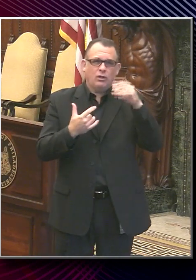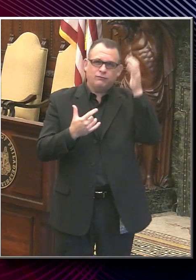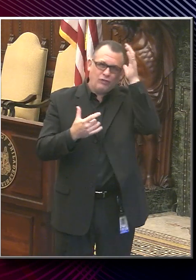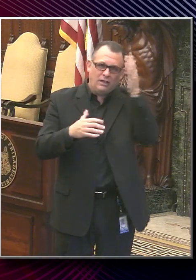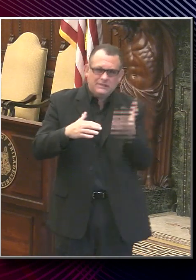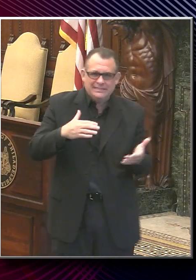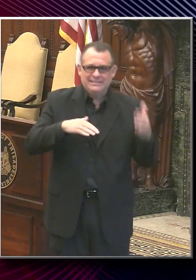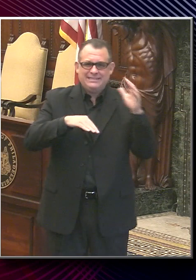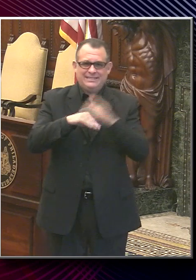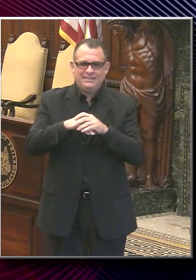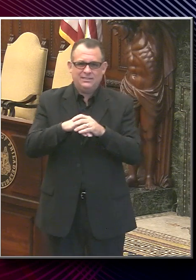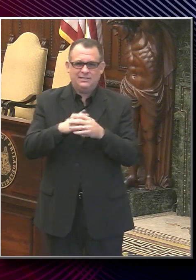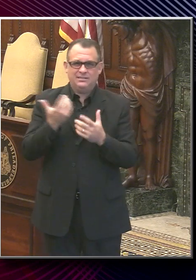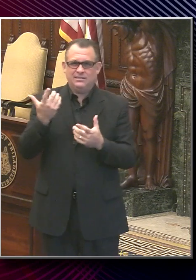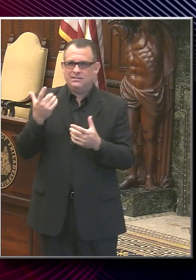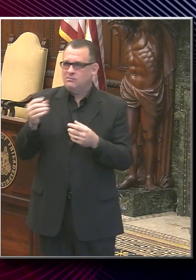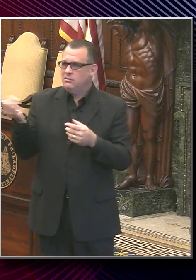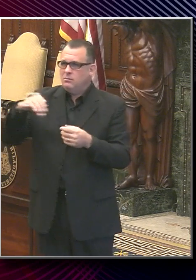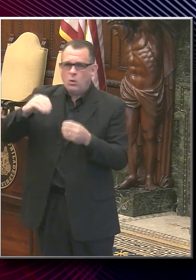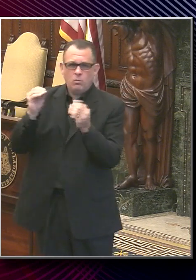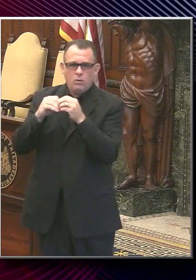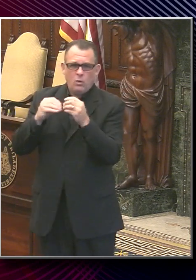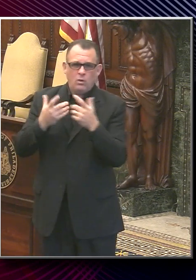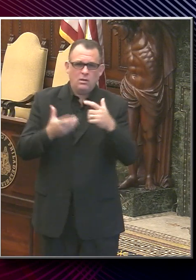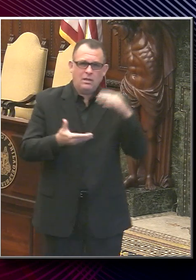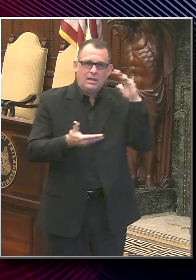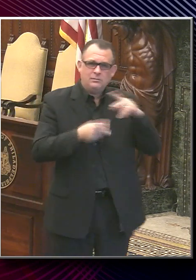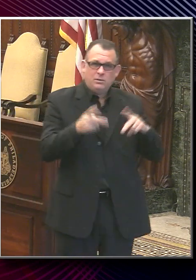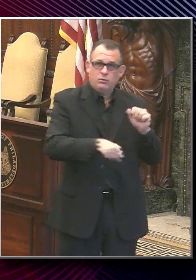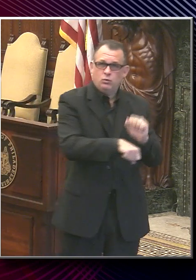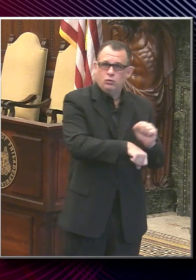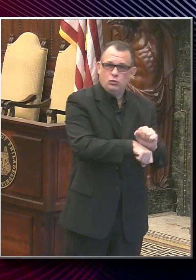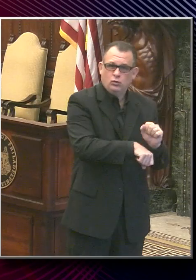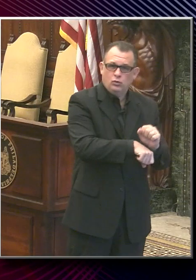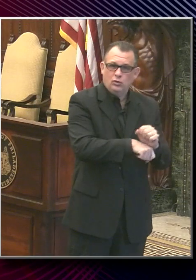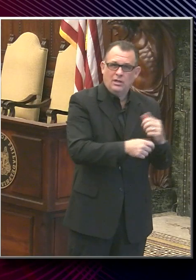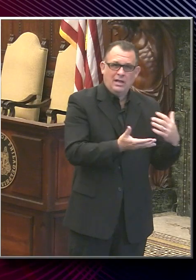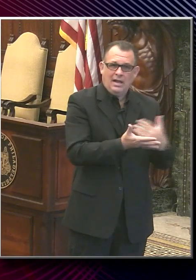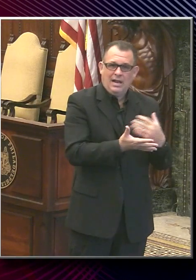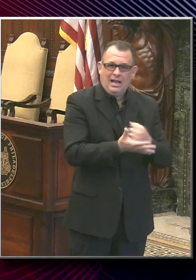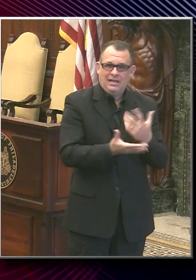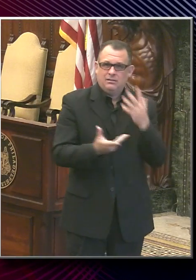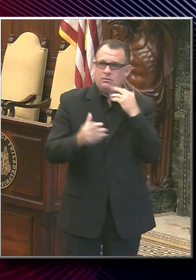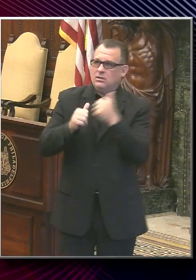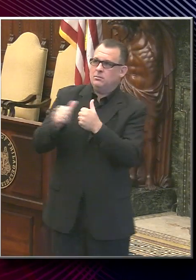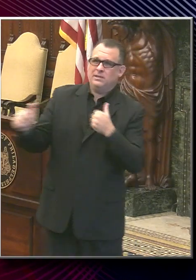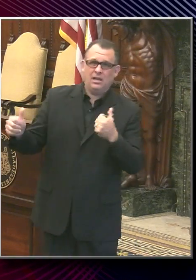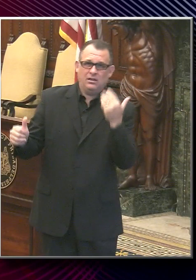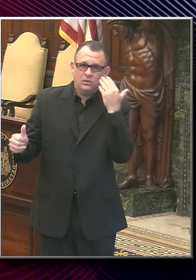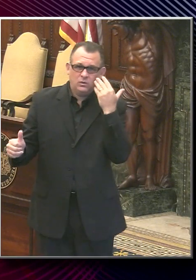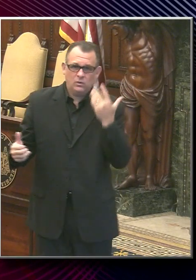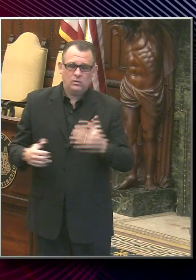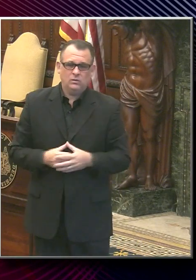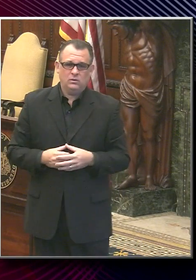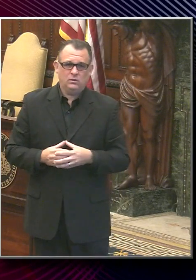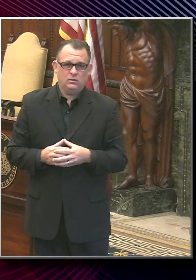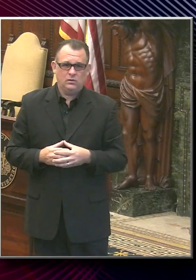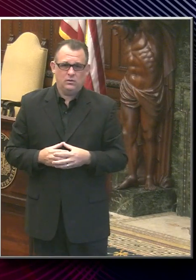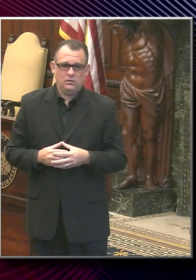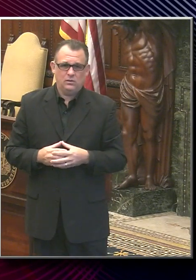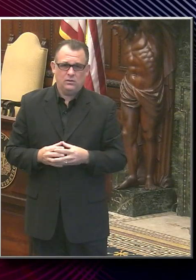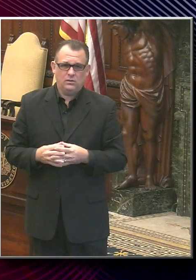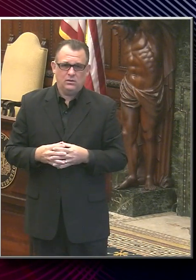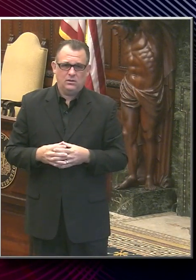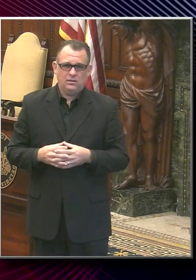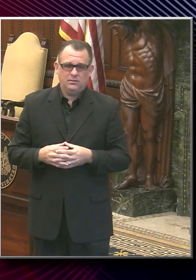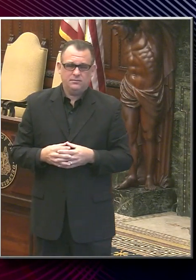more trash, reduce the amount of people picking it up, you're going to have delays. And we're trying to make the two, the amount of trash